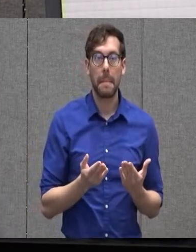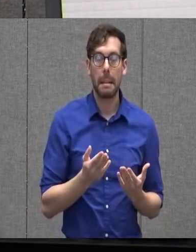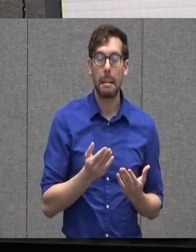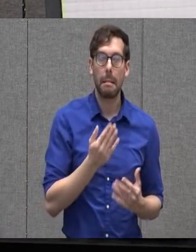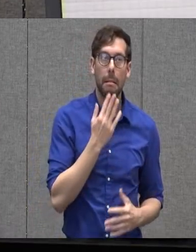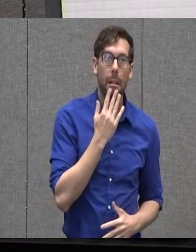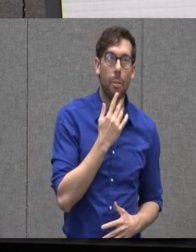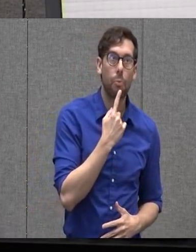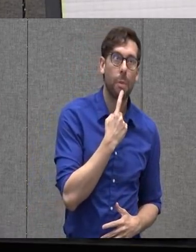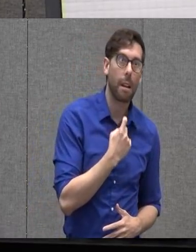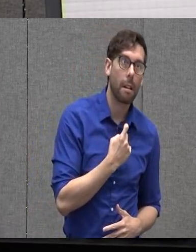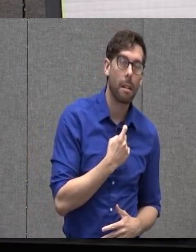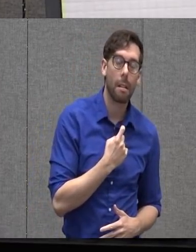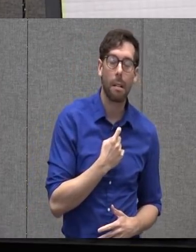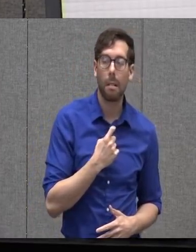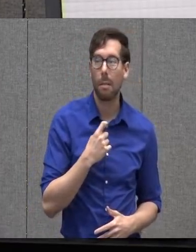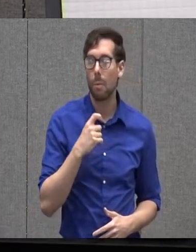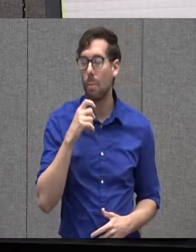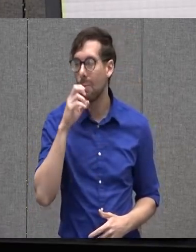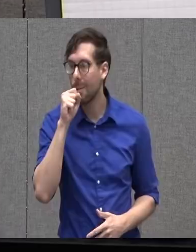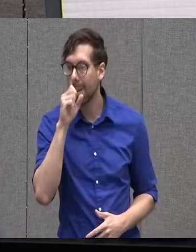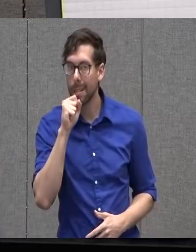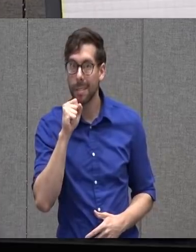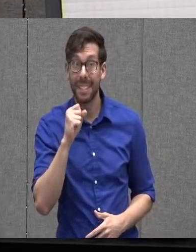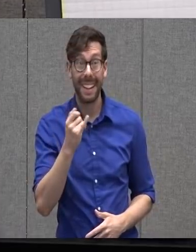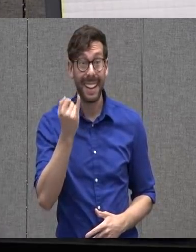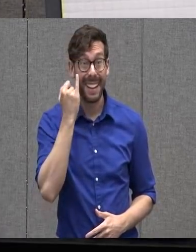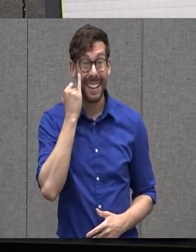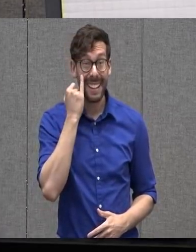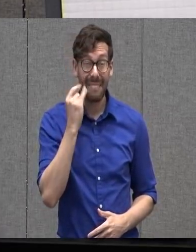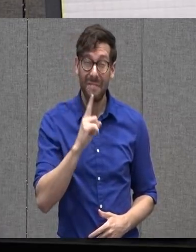or orange. If it's really hot, maybe it's